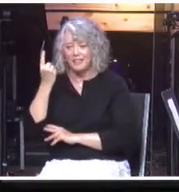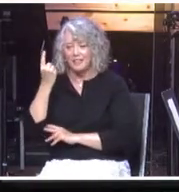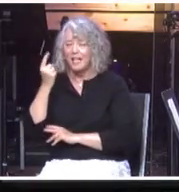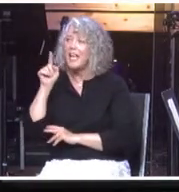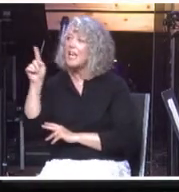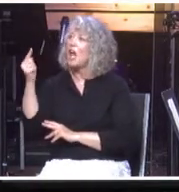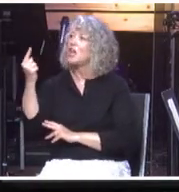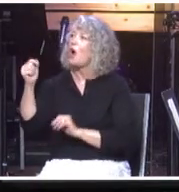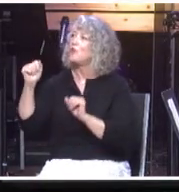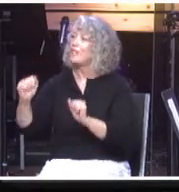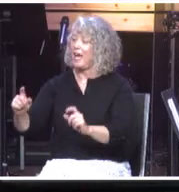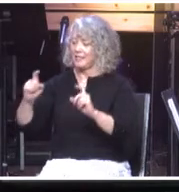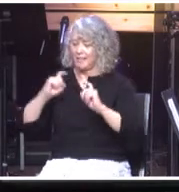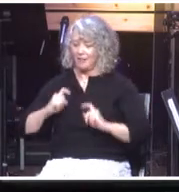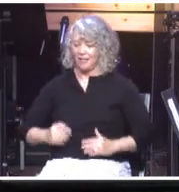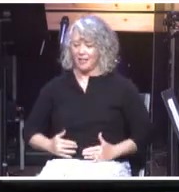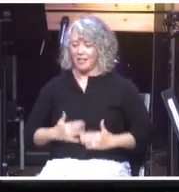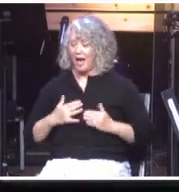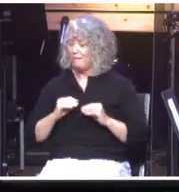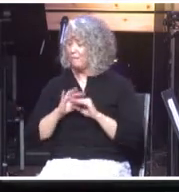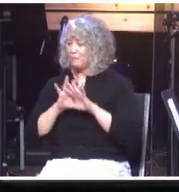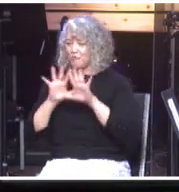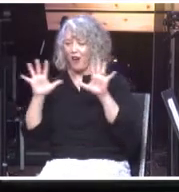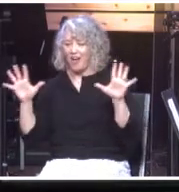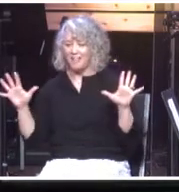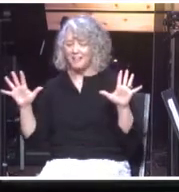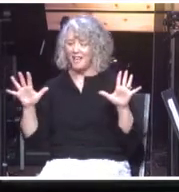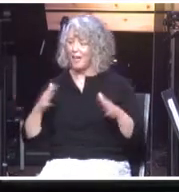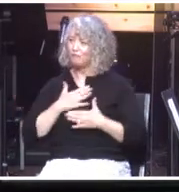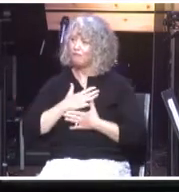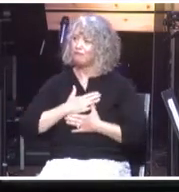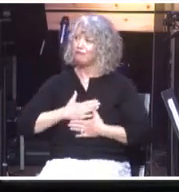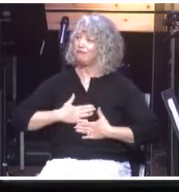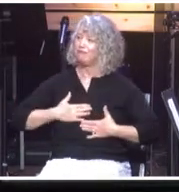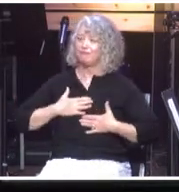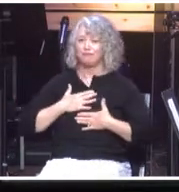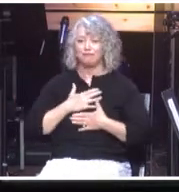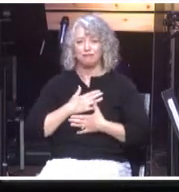bright. He alone can make our lives lustrous.